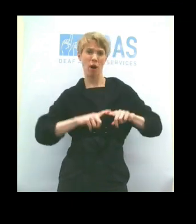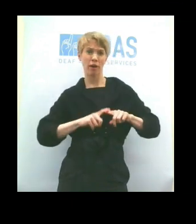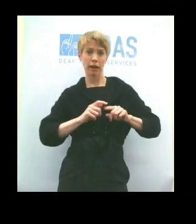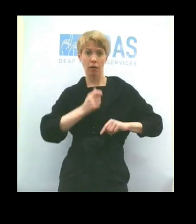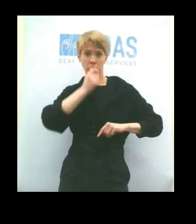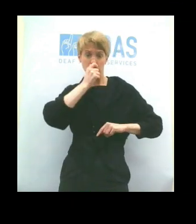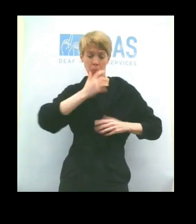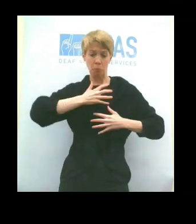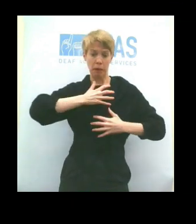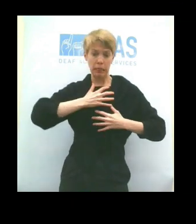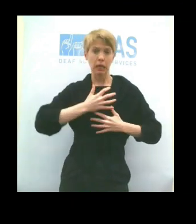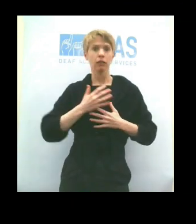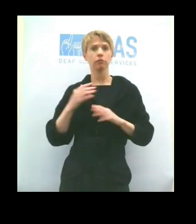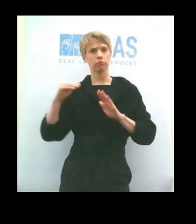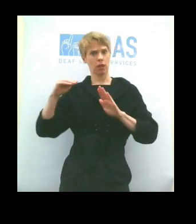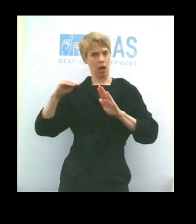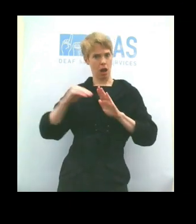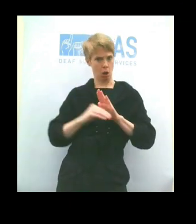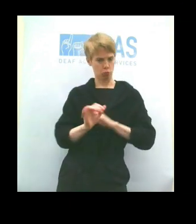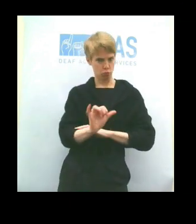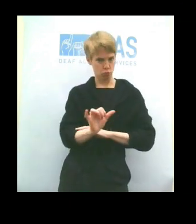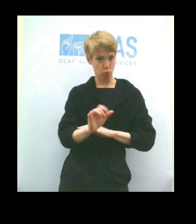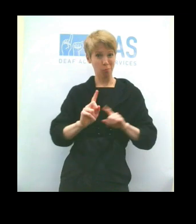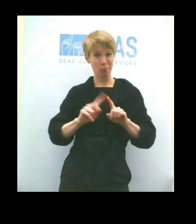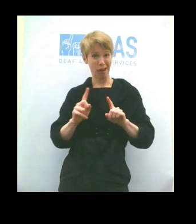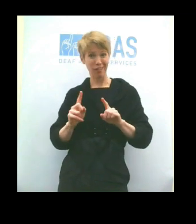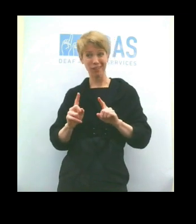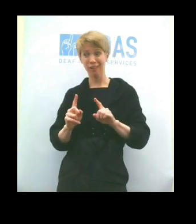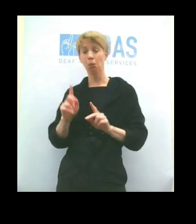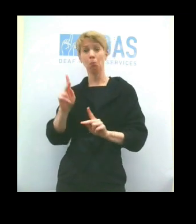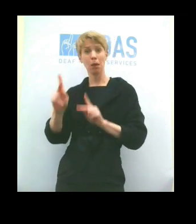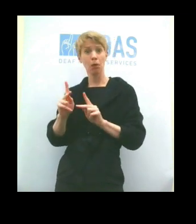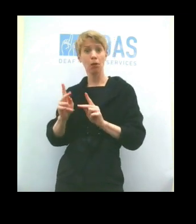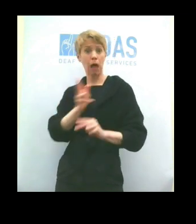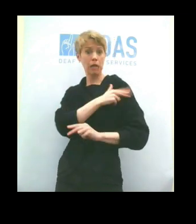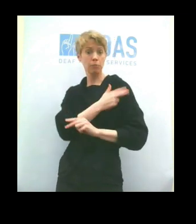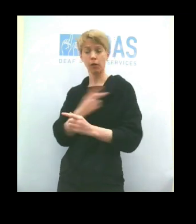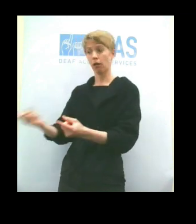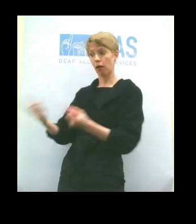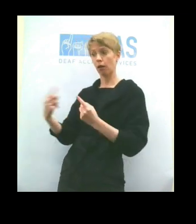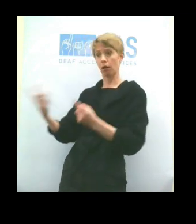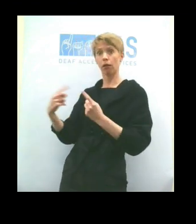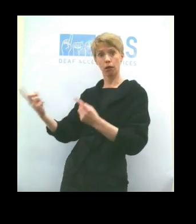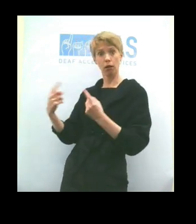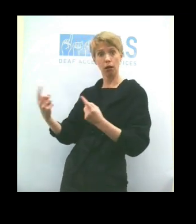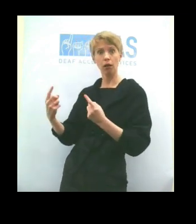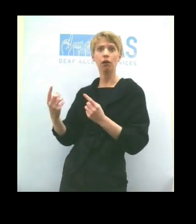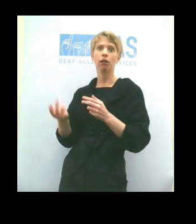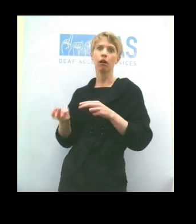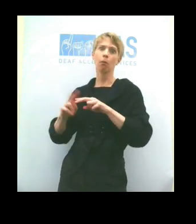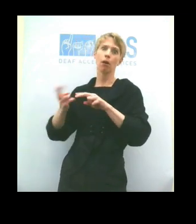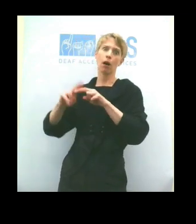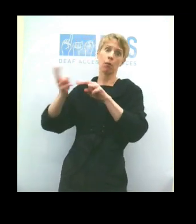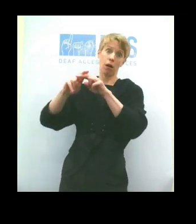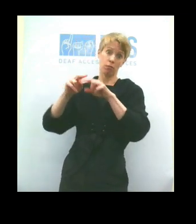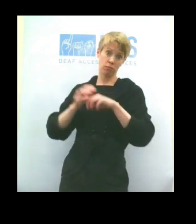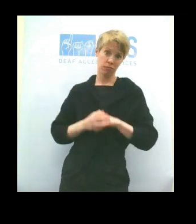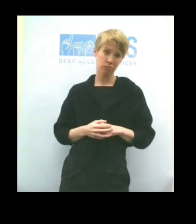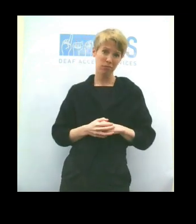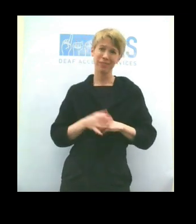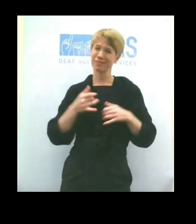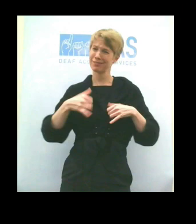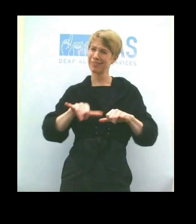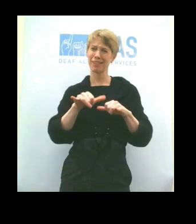more new people entering the hospital. And that is very concerning because, remember, the two metrics that we have not met with regards to